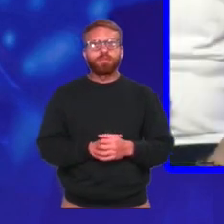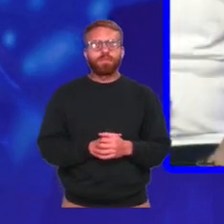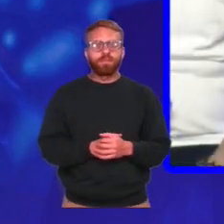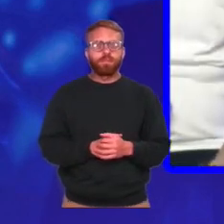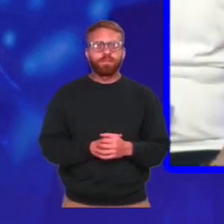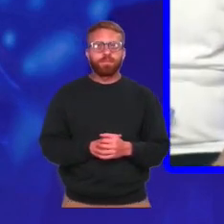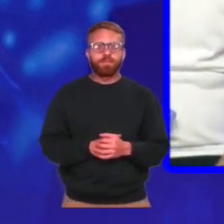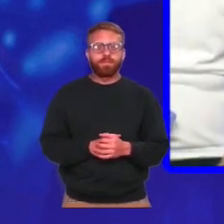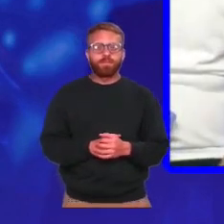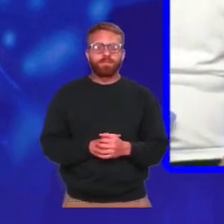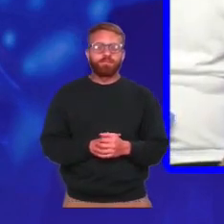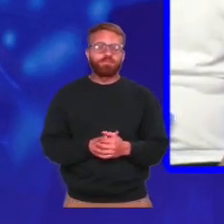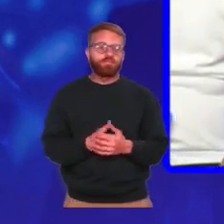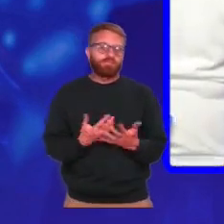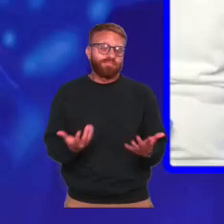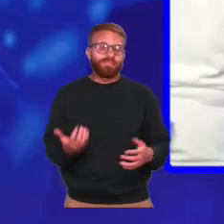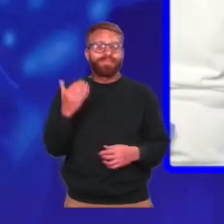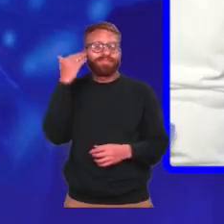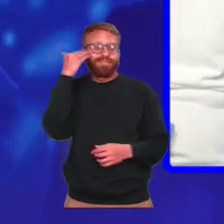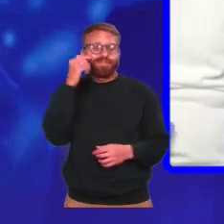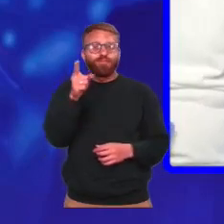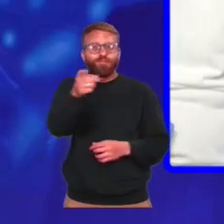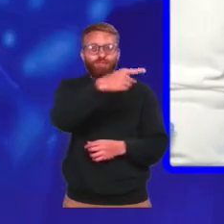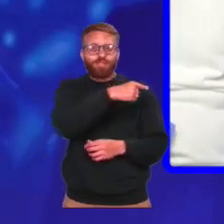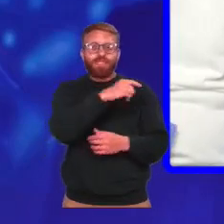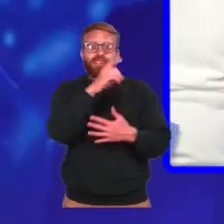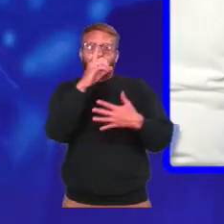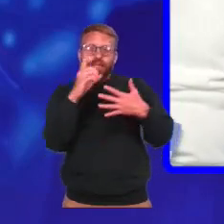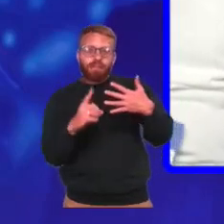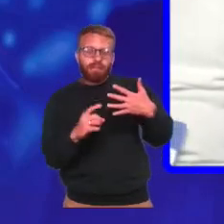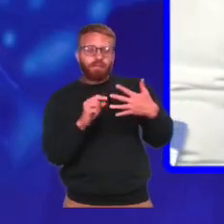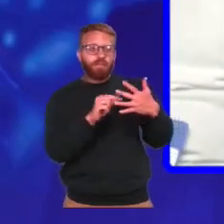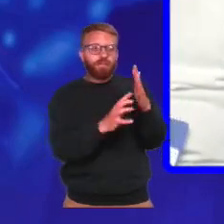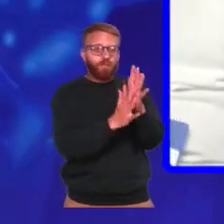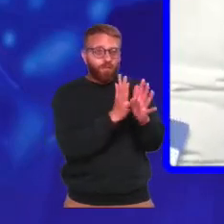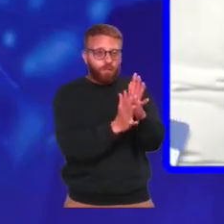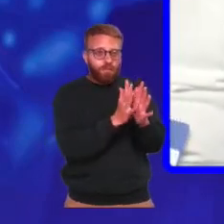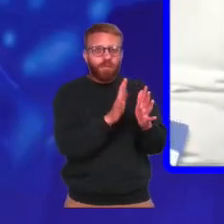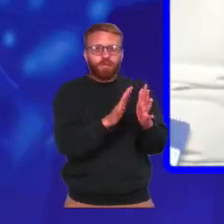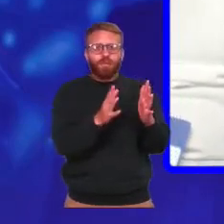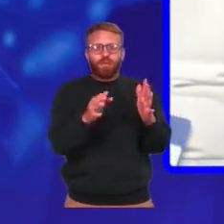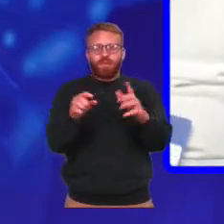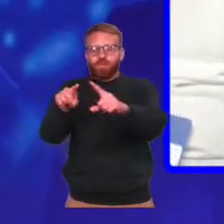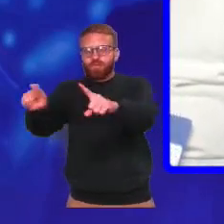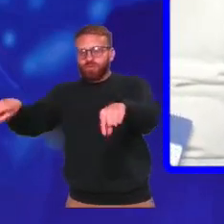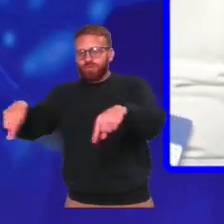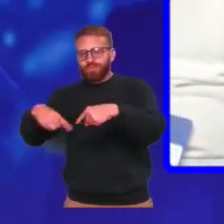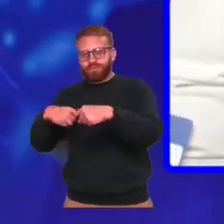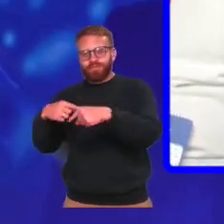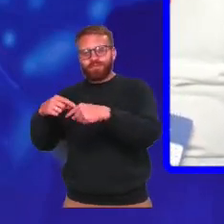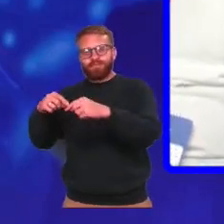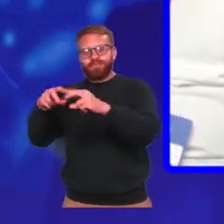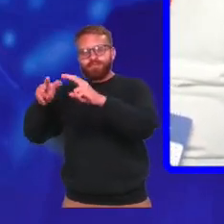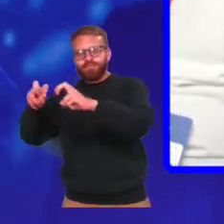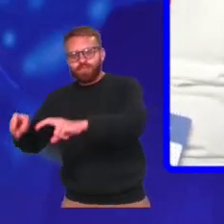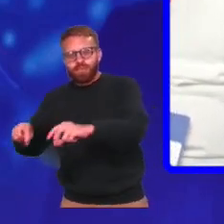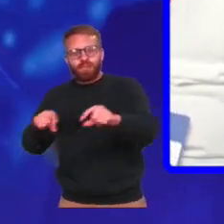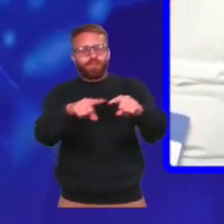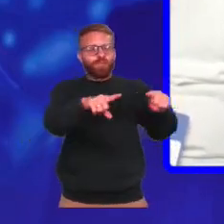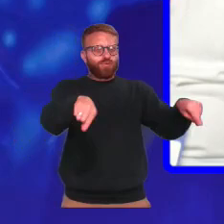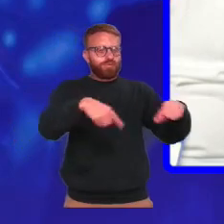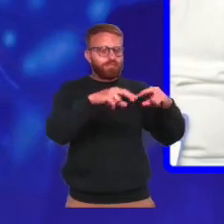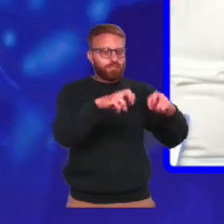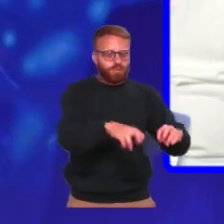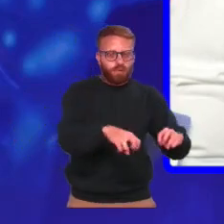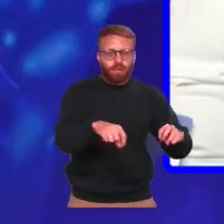are interchanging between studios, I can imagine technologically speaking is like a really struggle, I can imagine,